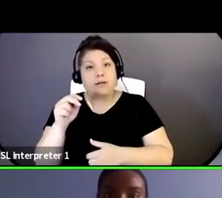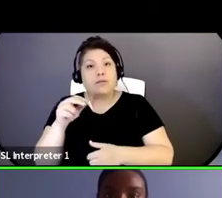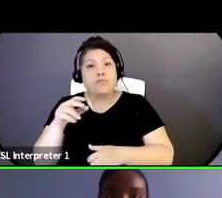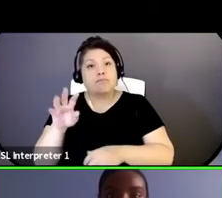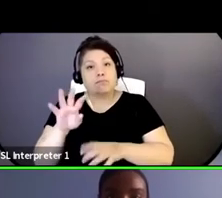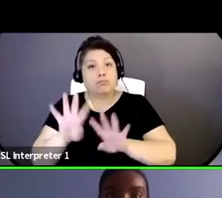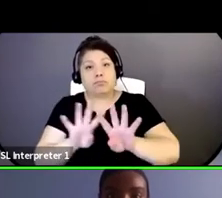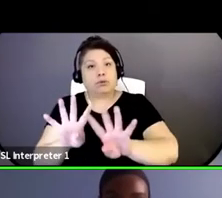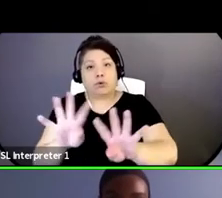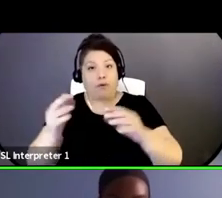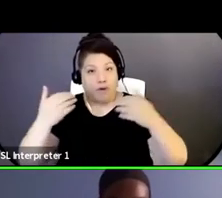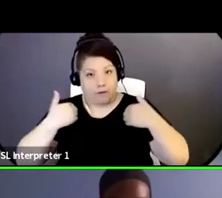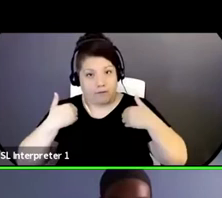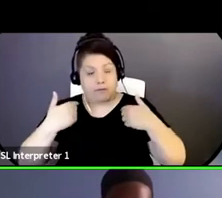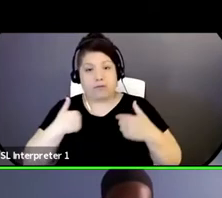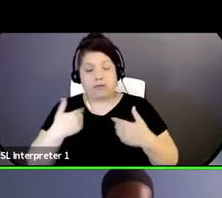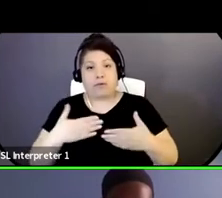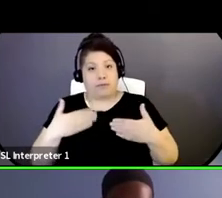joining us today, so thank you.